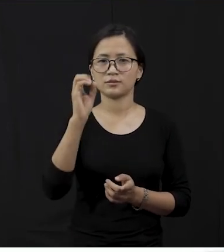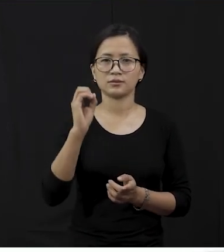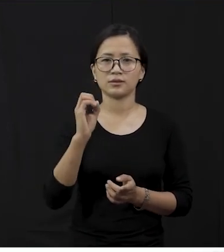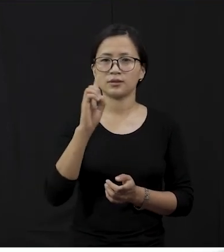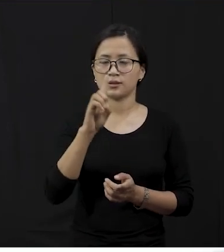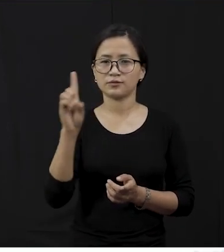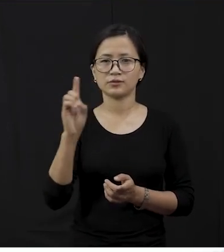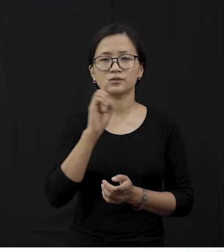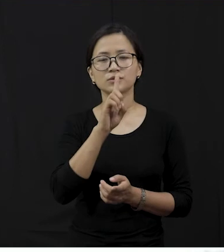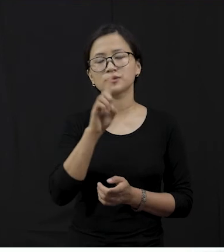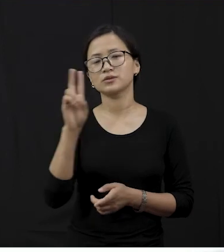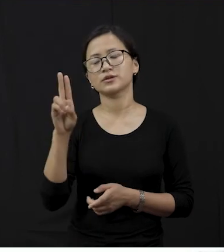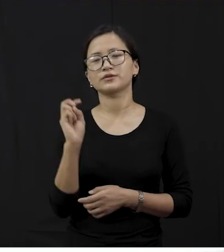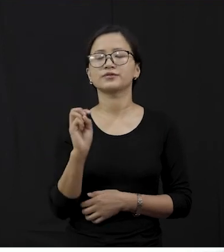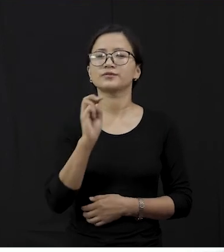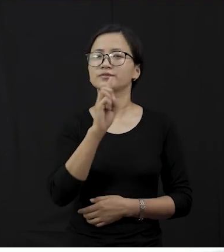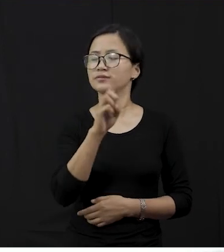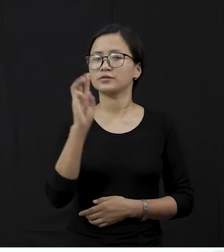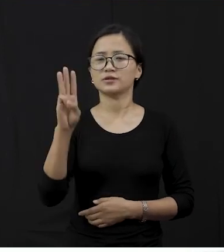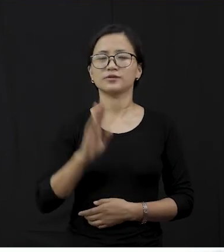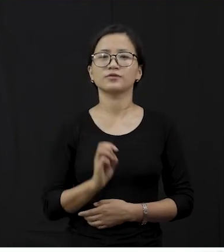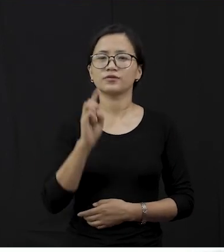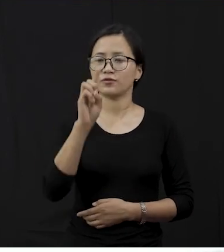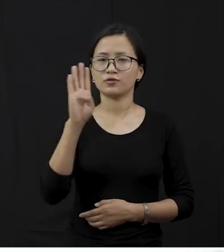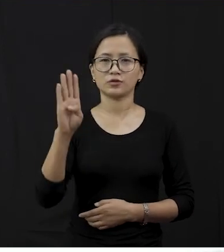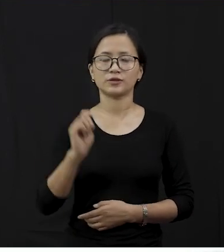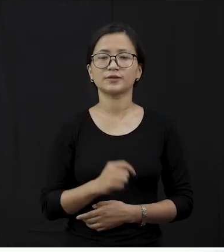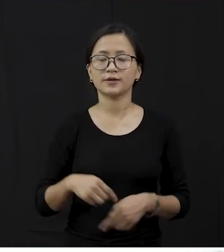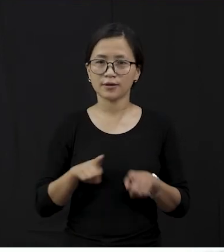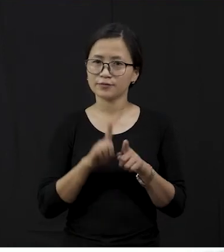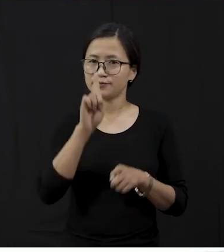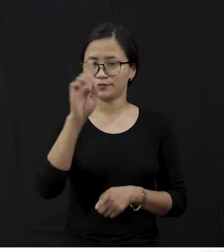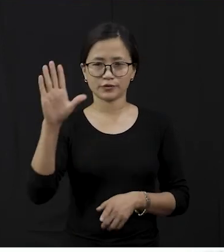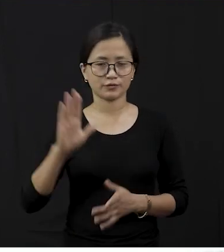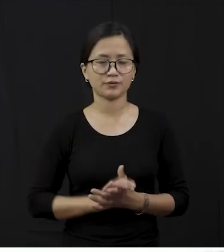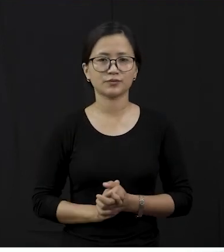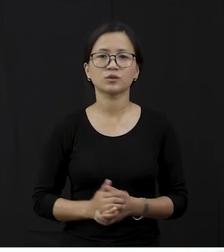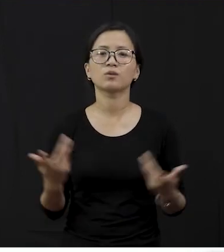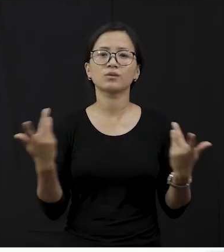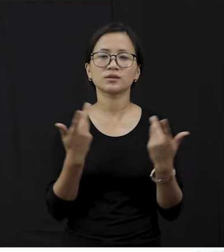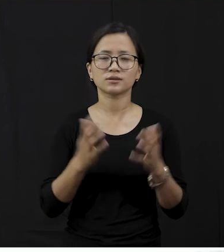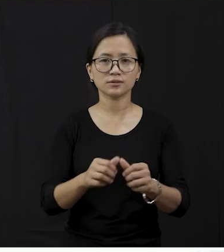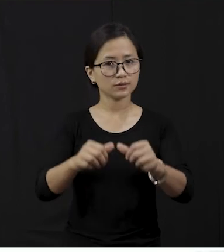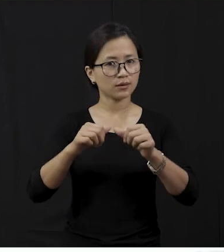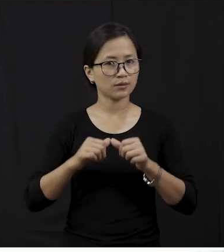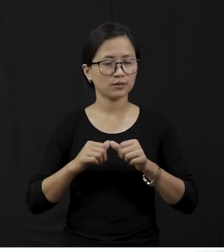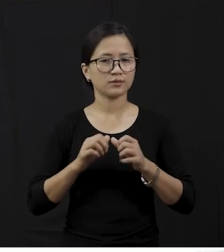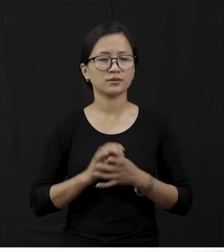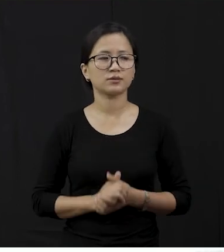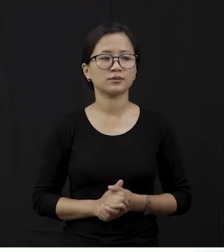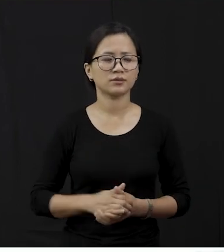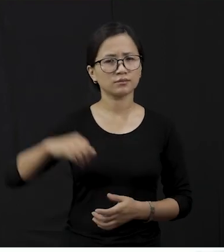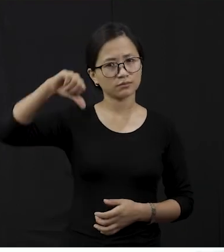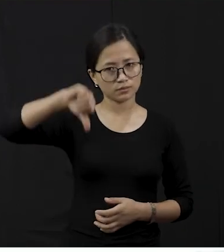10, 11, 12, 13, 14, 15. Then what's the answer? Yes,